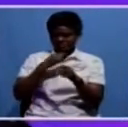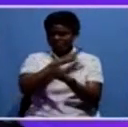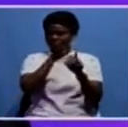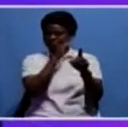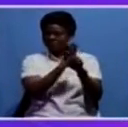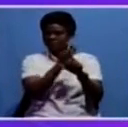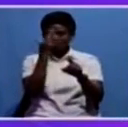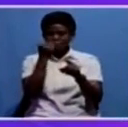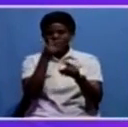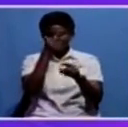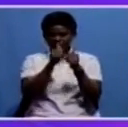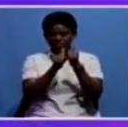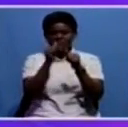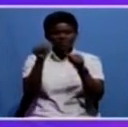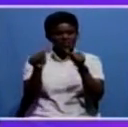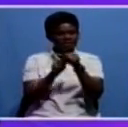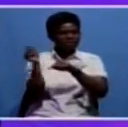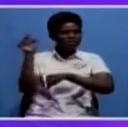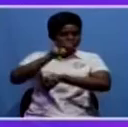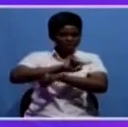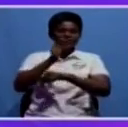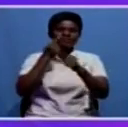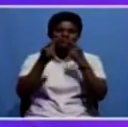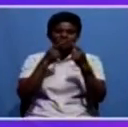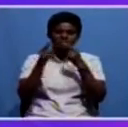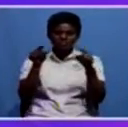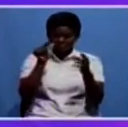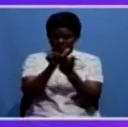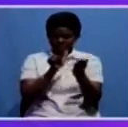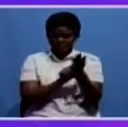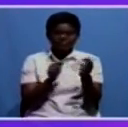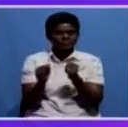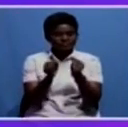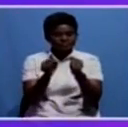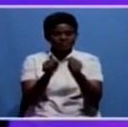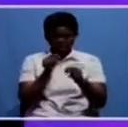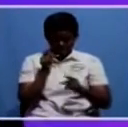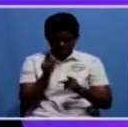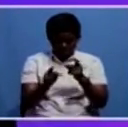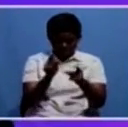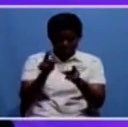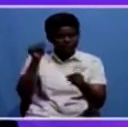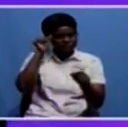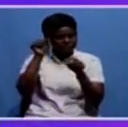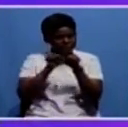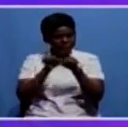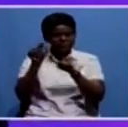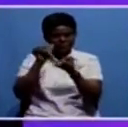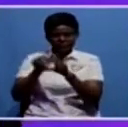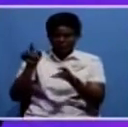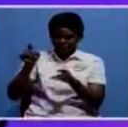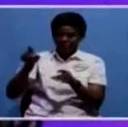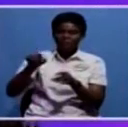arguments because they took the day at the NDF. A legal system, a legal process that was agreed upon to